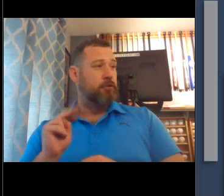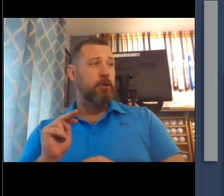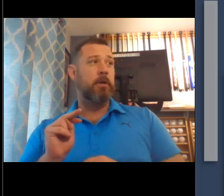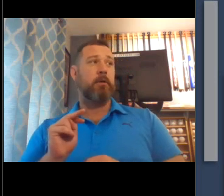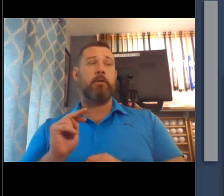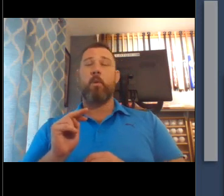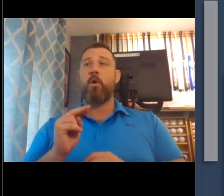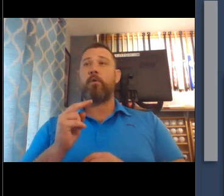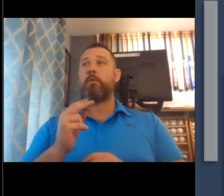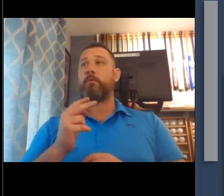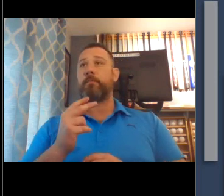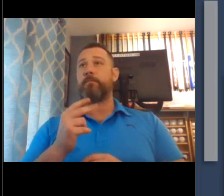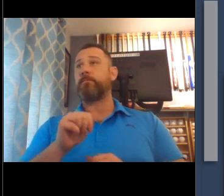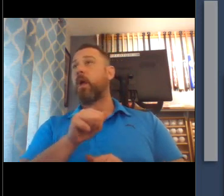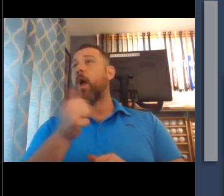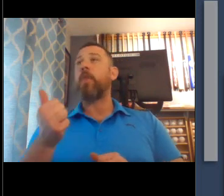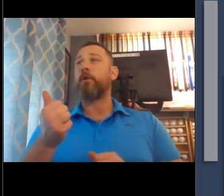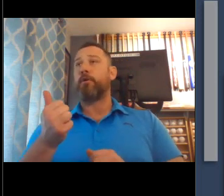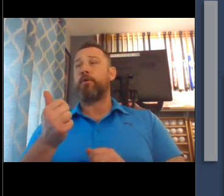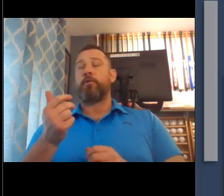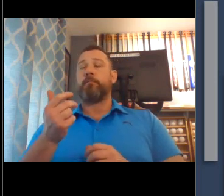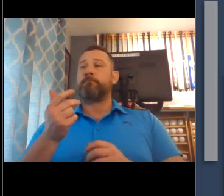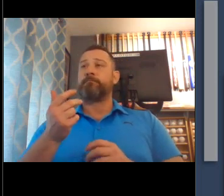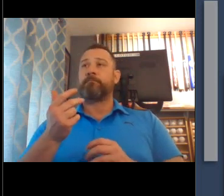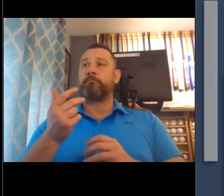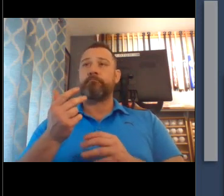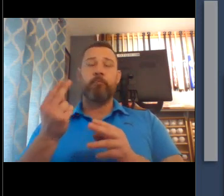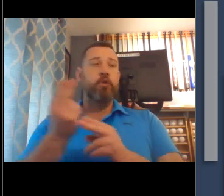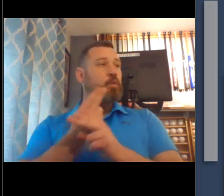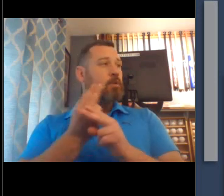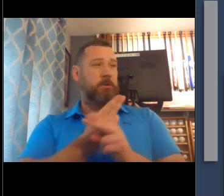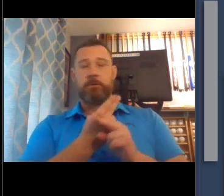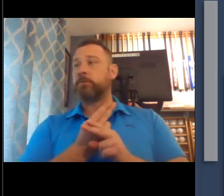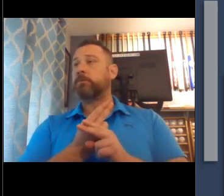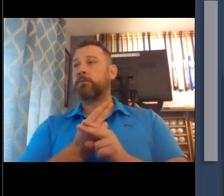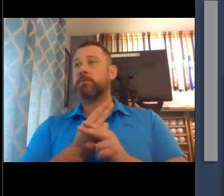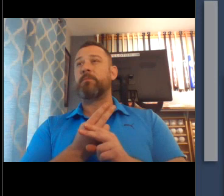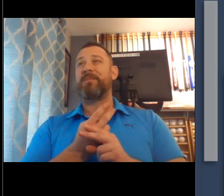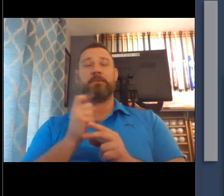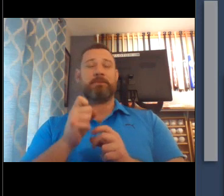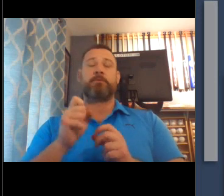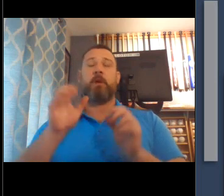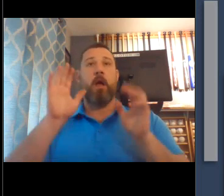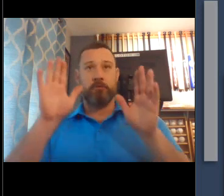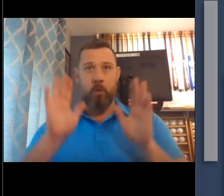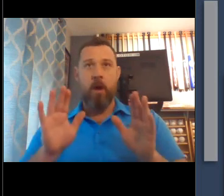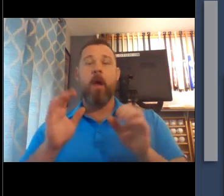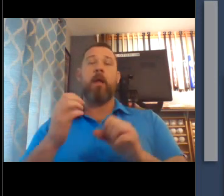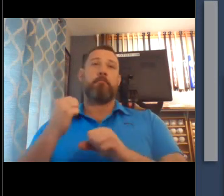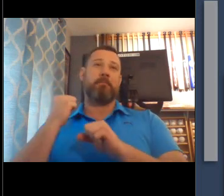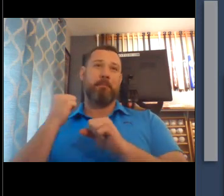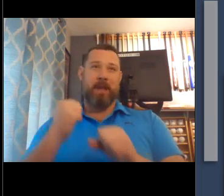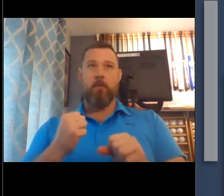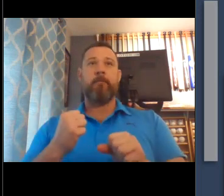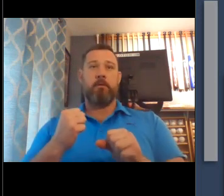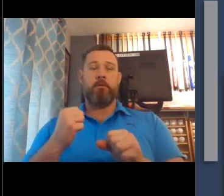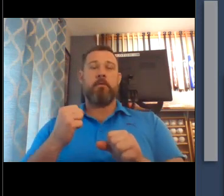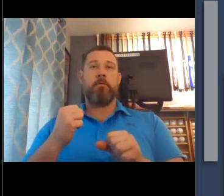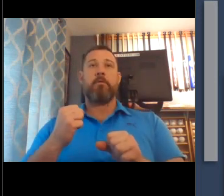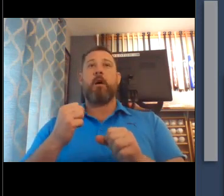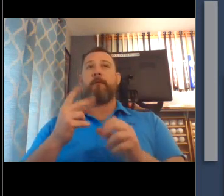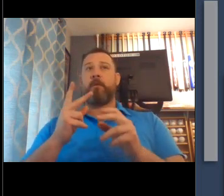pipe, other conveyance, because this is such an extraordinary and powerful feat of